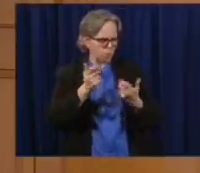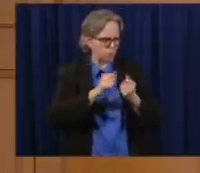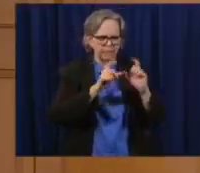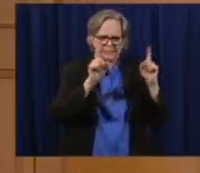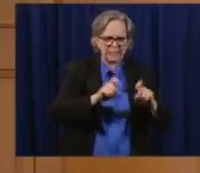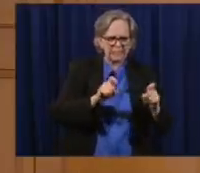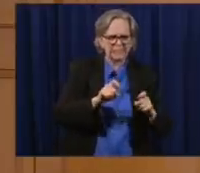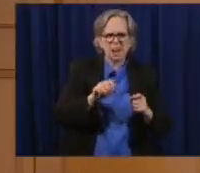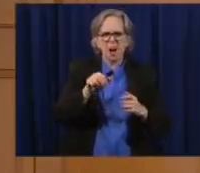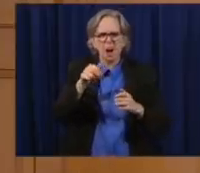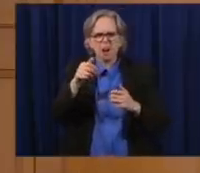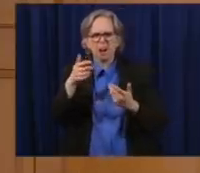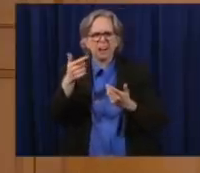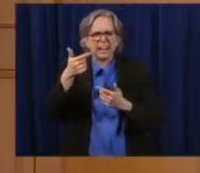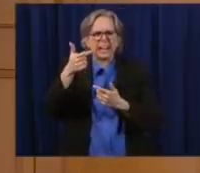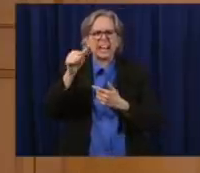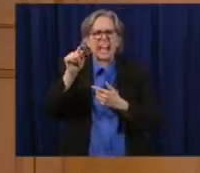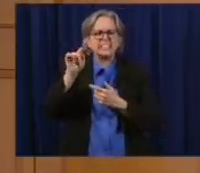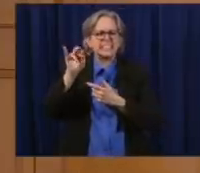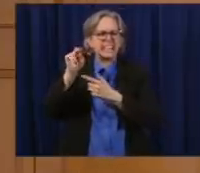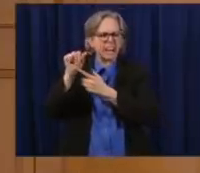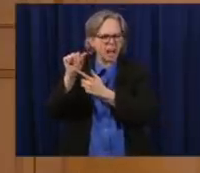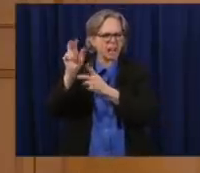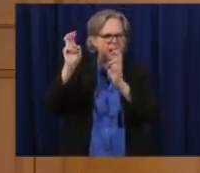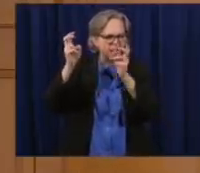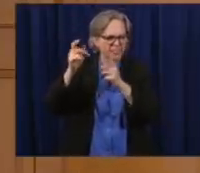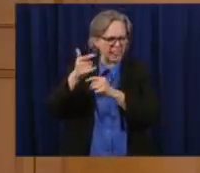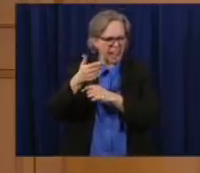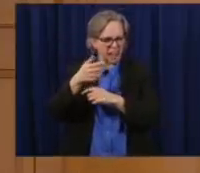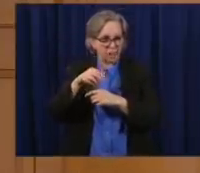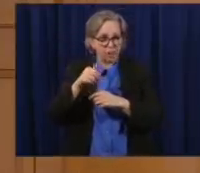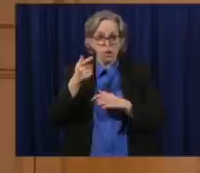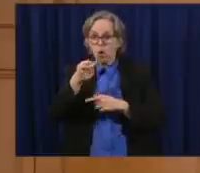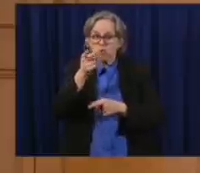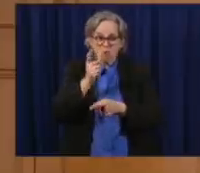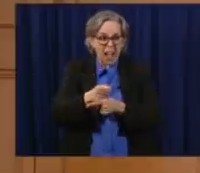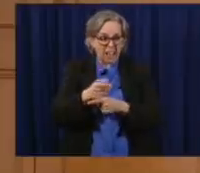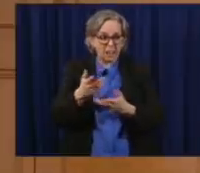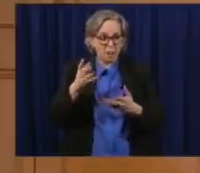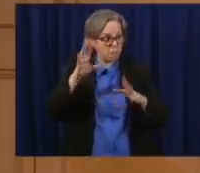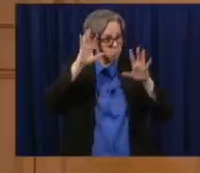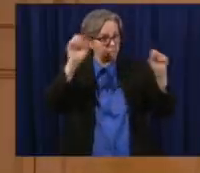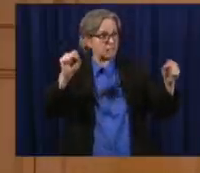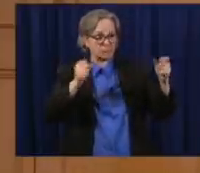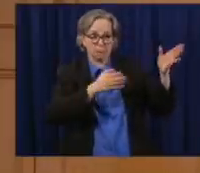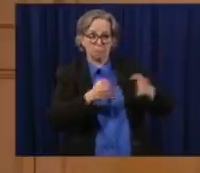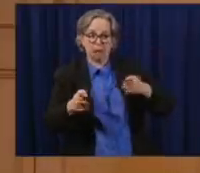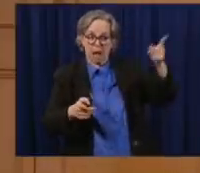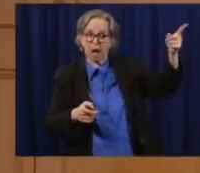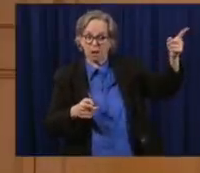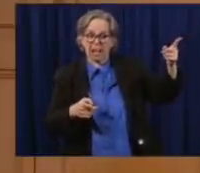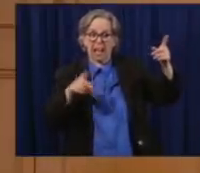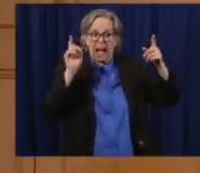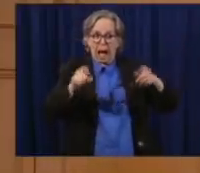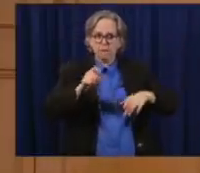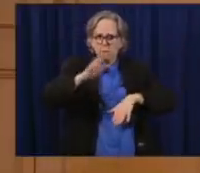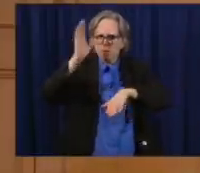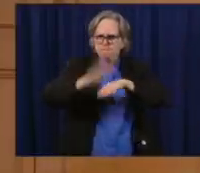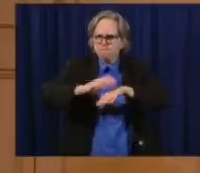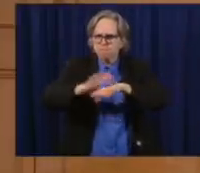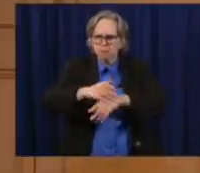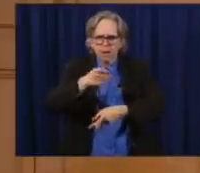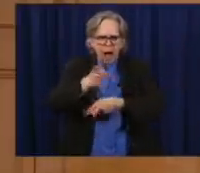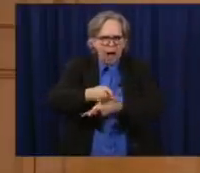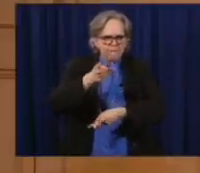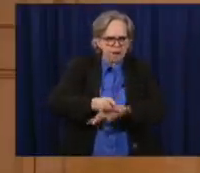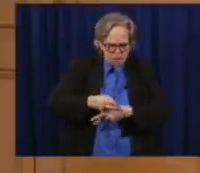even the president's plan said, you have to be really cautious. It would be a very false narrative in this country and a very